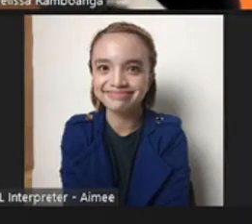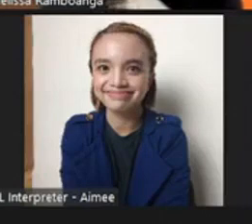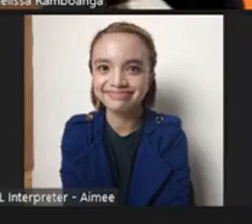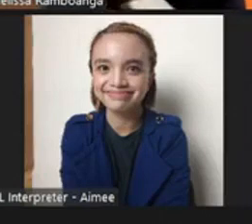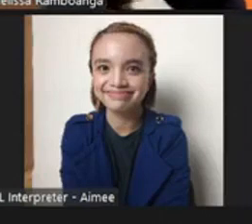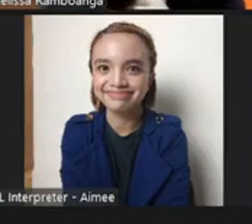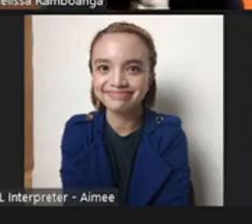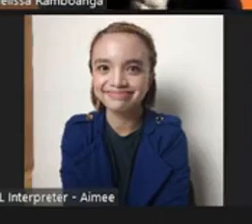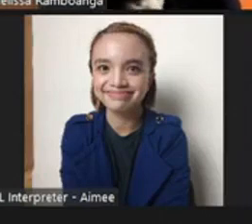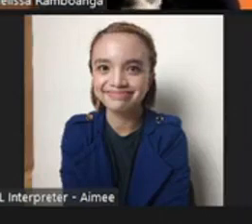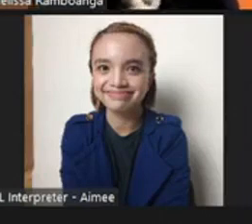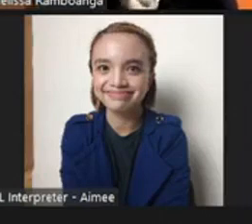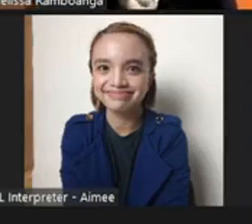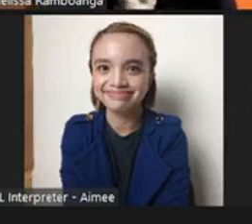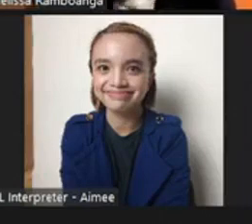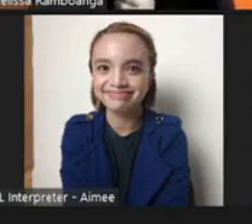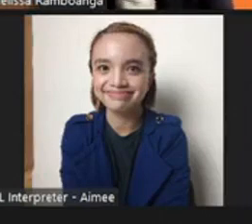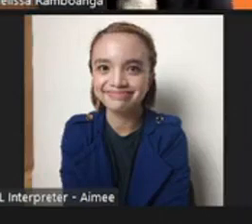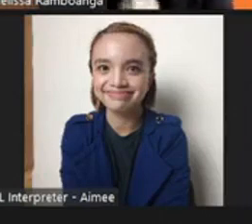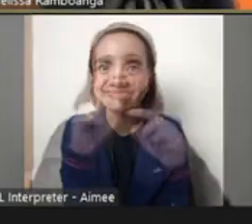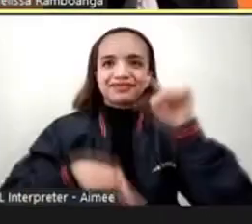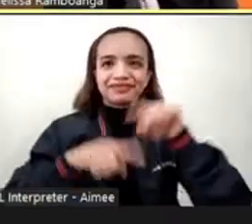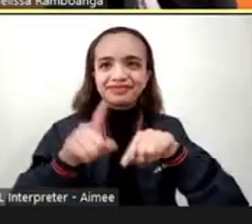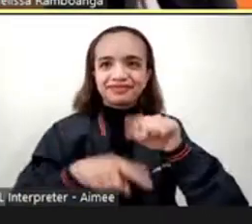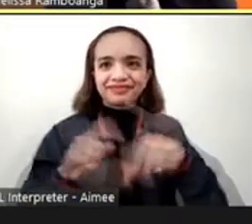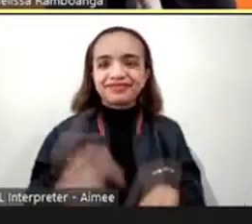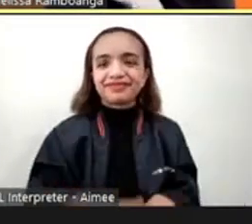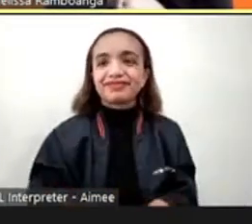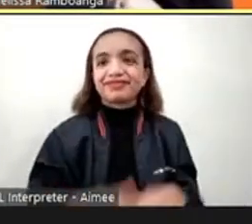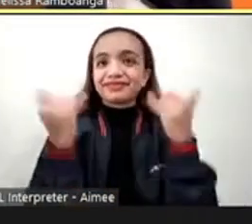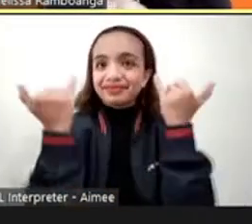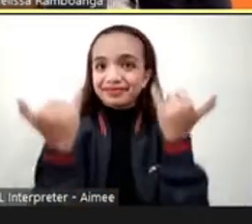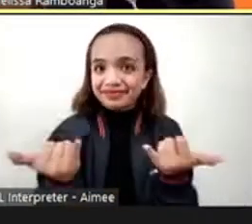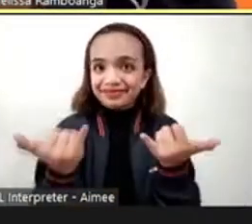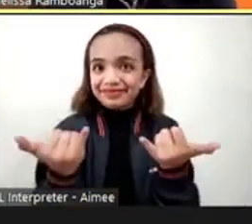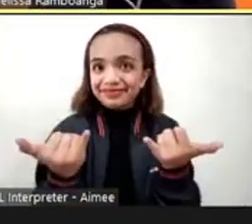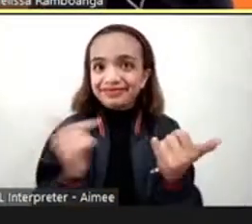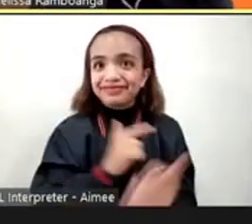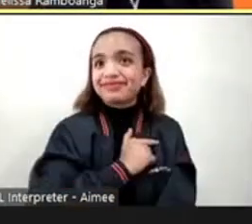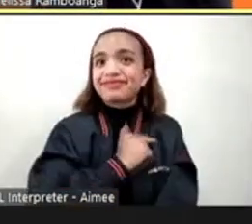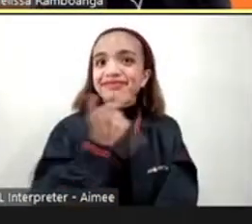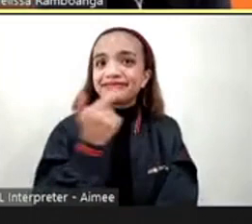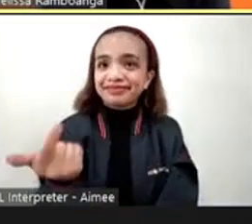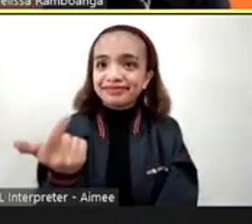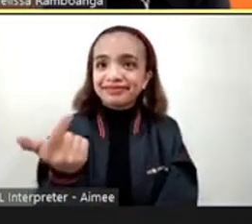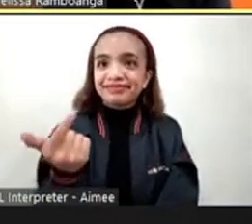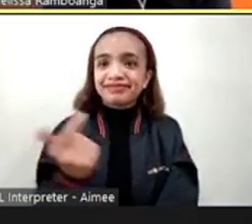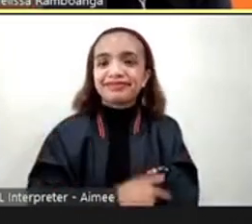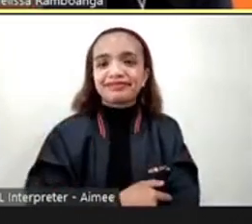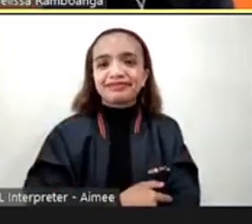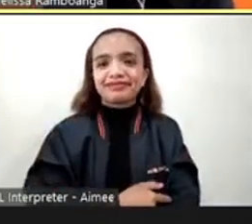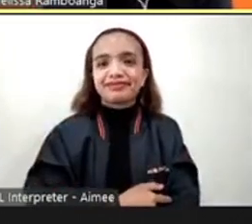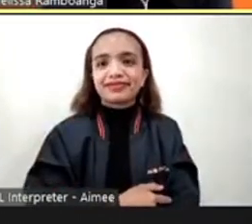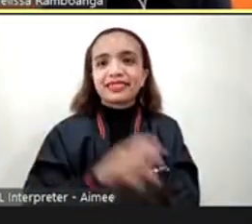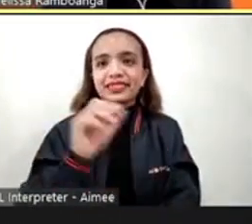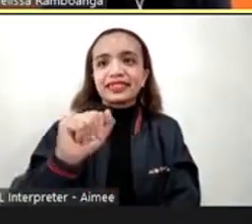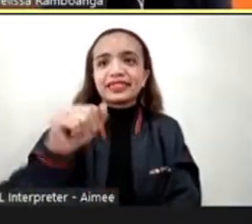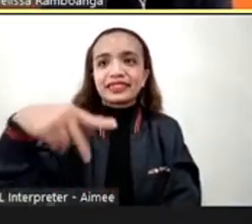Okay. Thank you so much for participating. Now, may I turn you over to the chair of akoparasabata Webinar